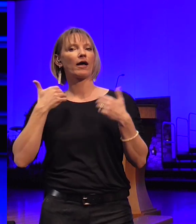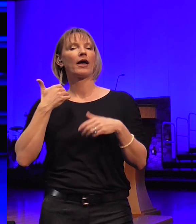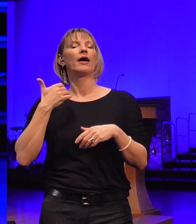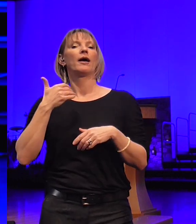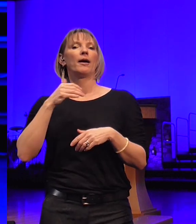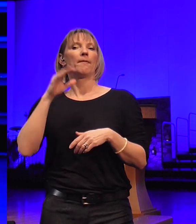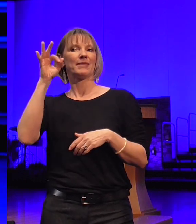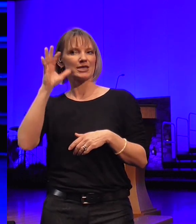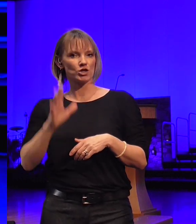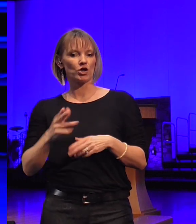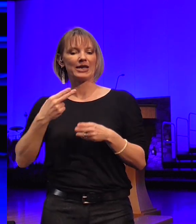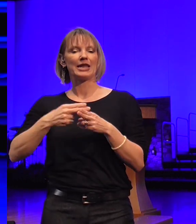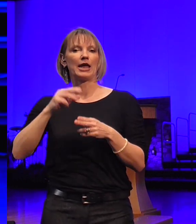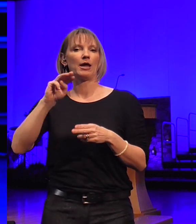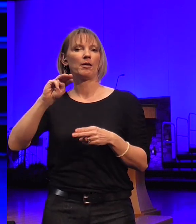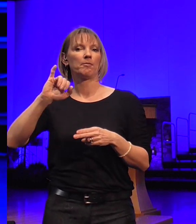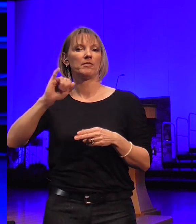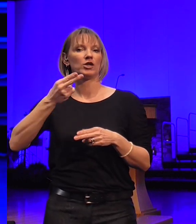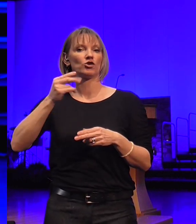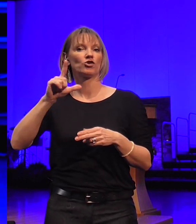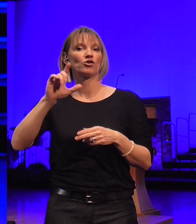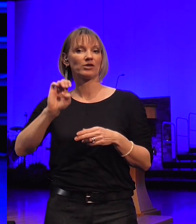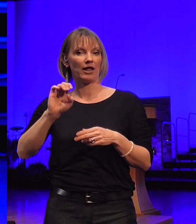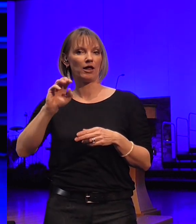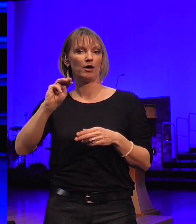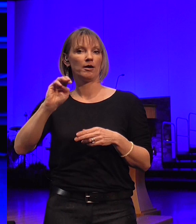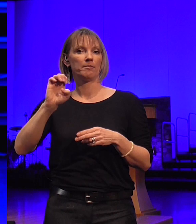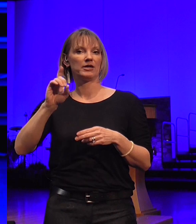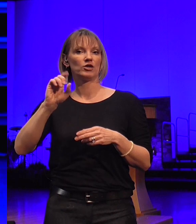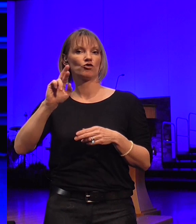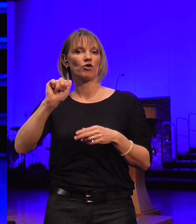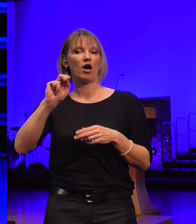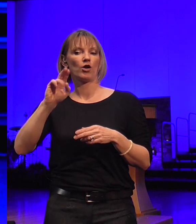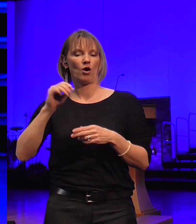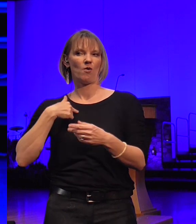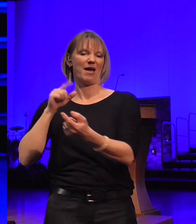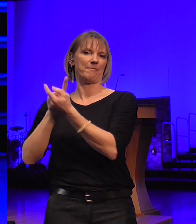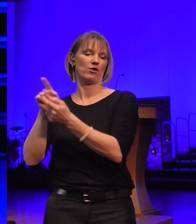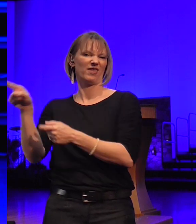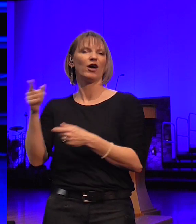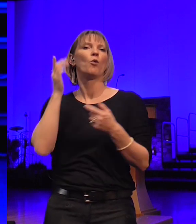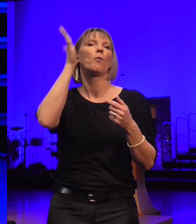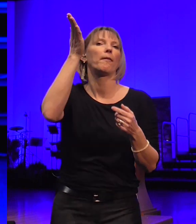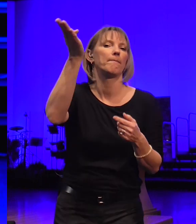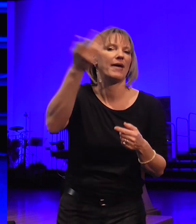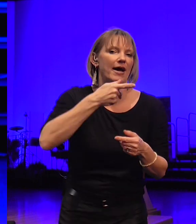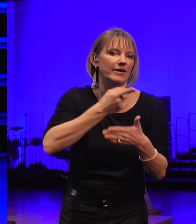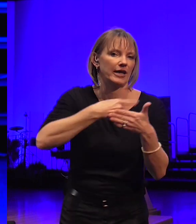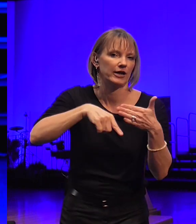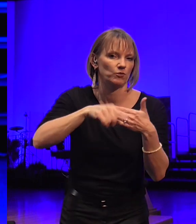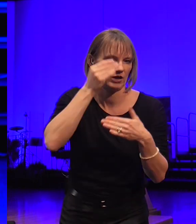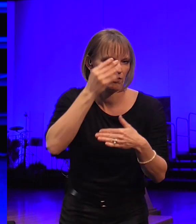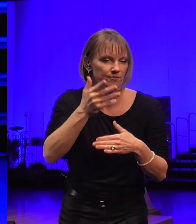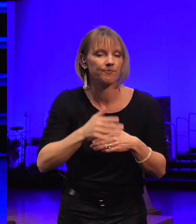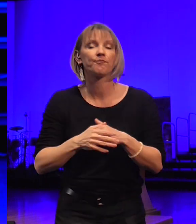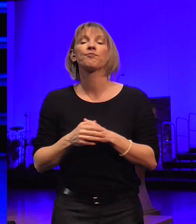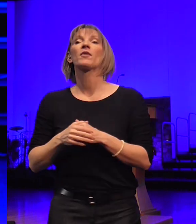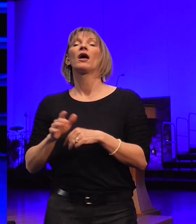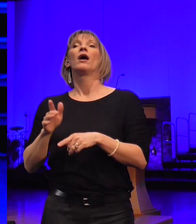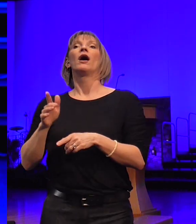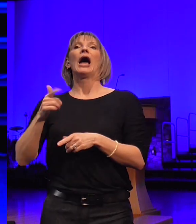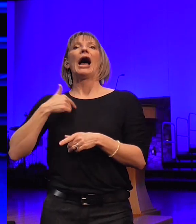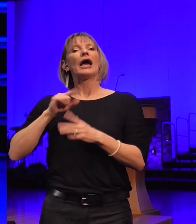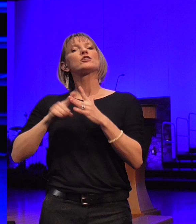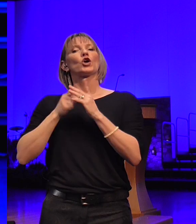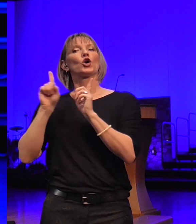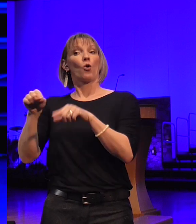Michelle Medrano, who I got to meet there, who will be back with us next week, by the way. And there were, I started going